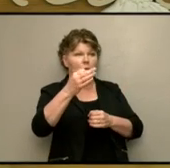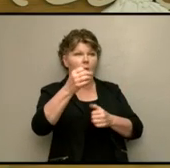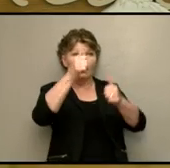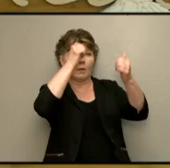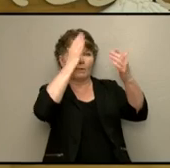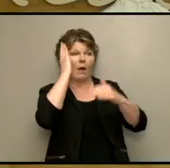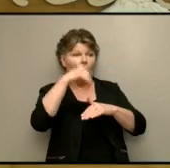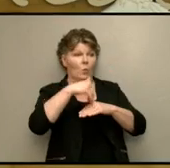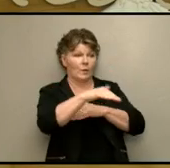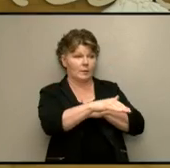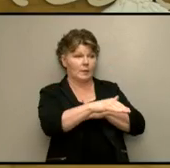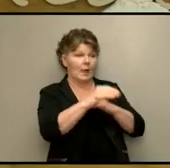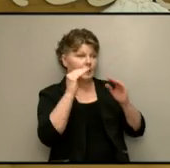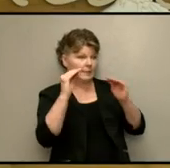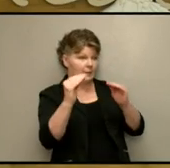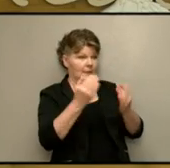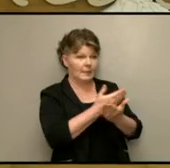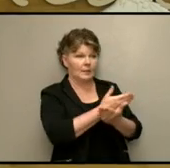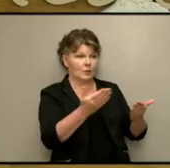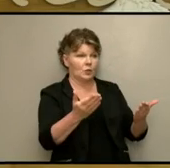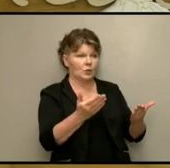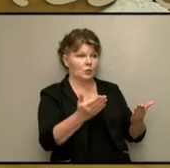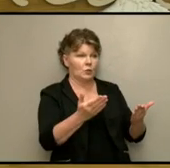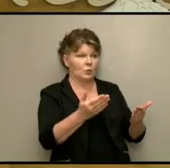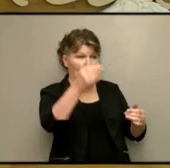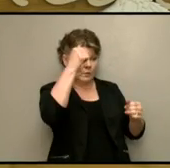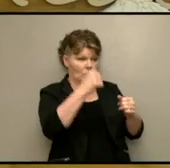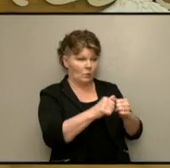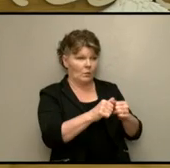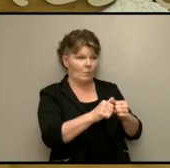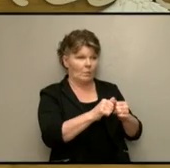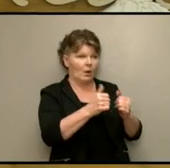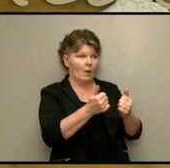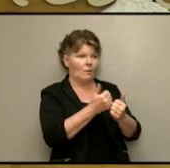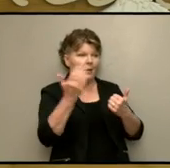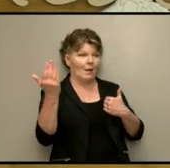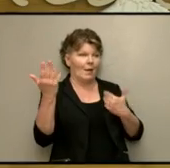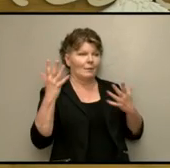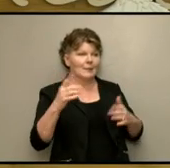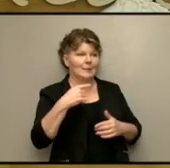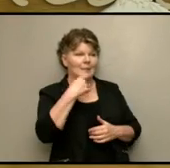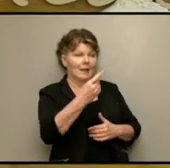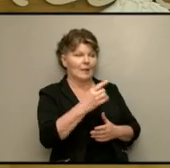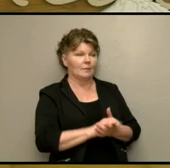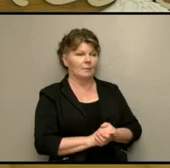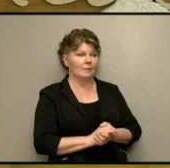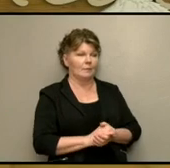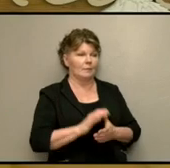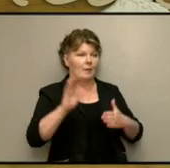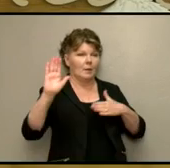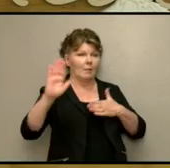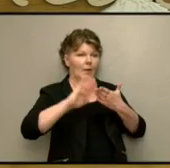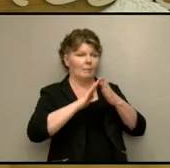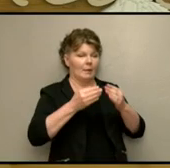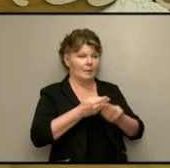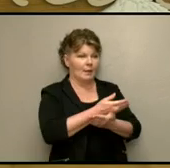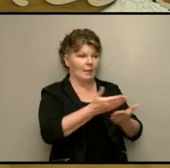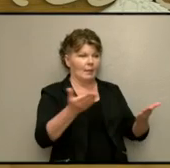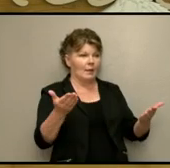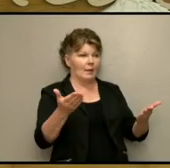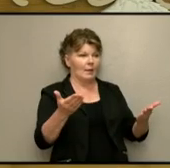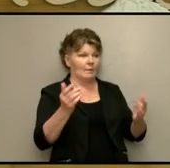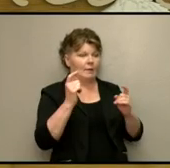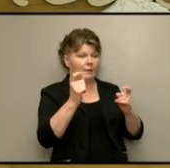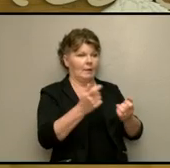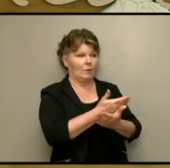name, he will teach you all things and bring to your remembrance all that I have said to you. Peace I leave with you, my peace